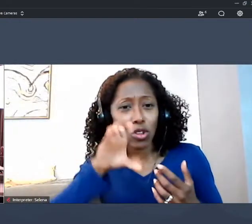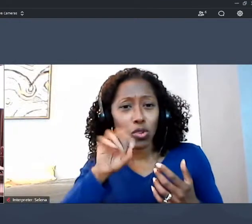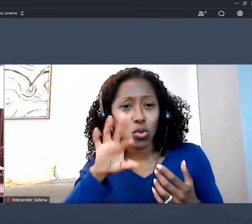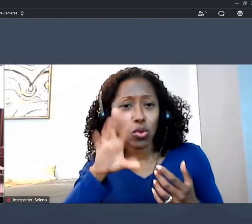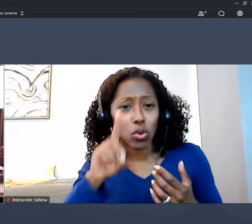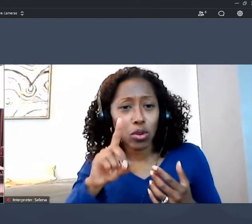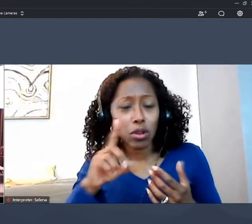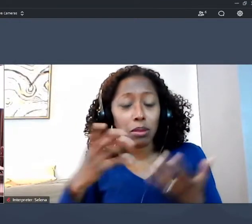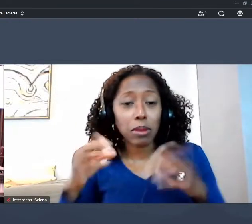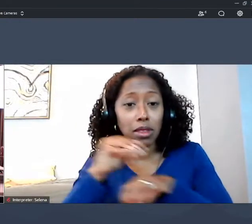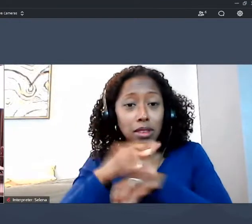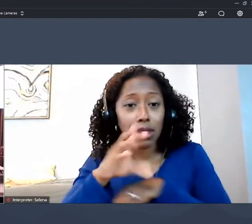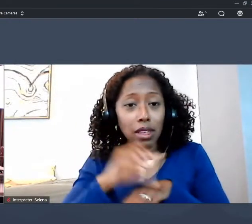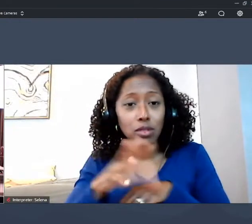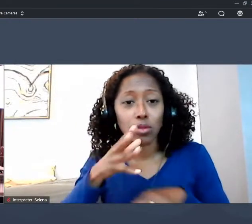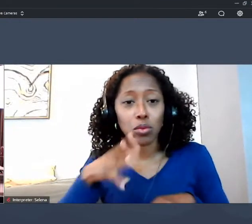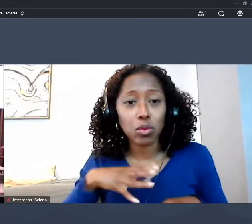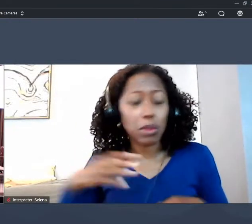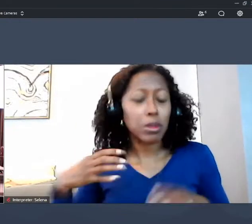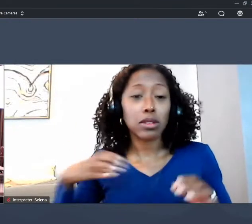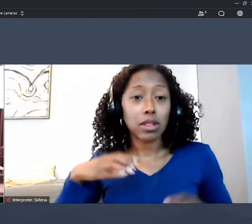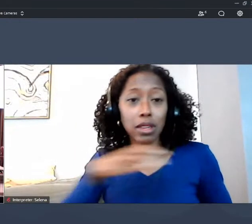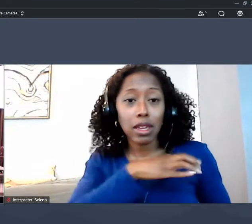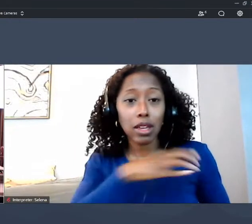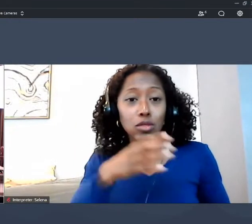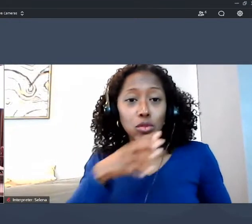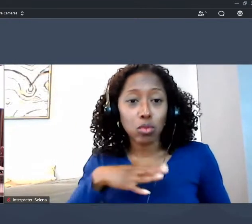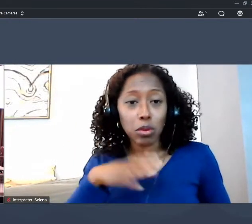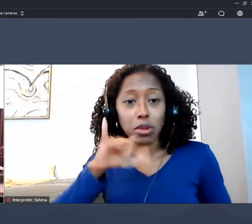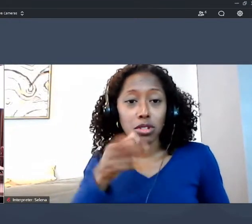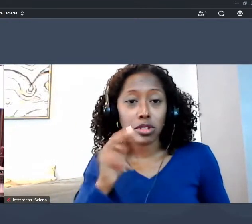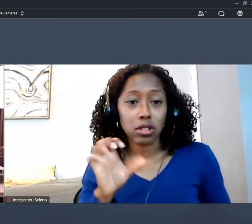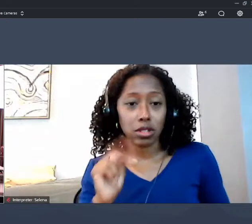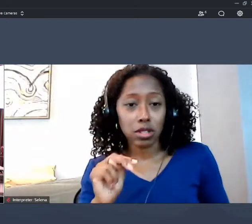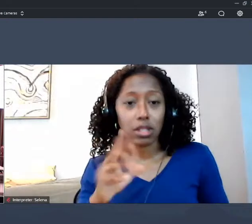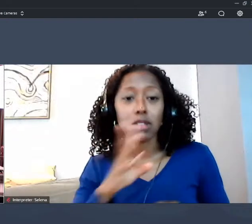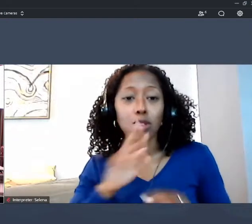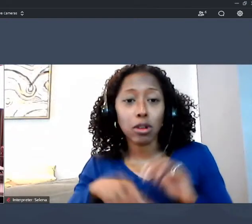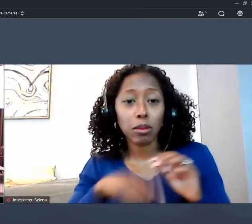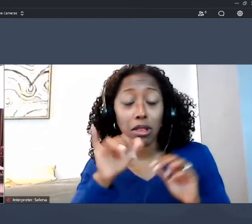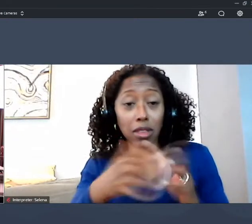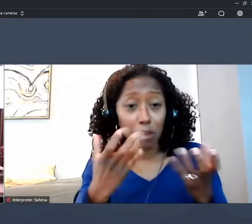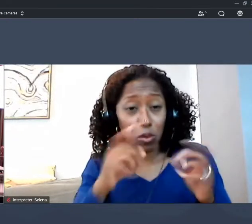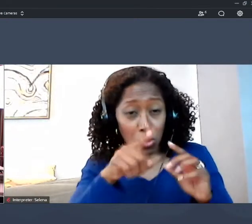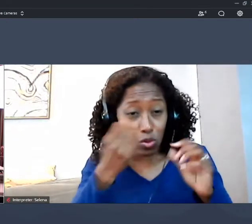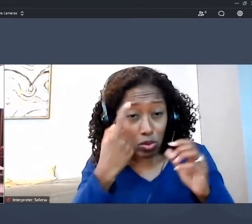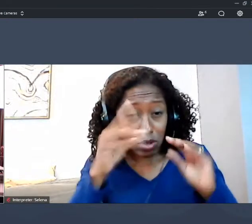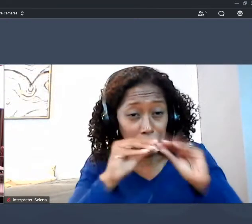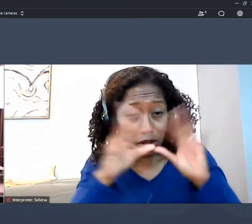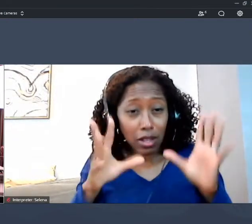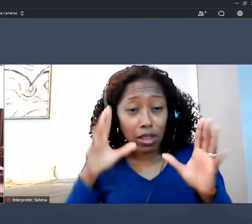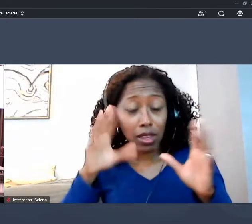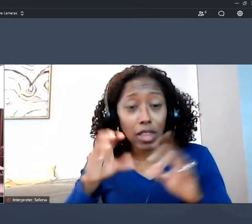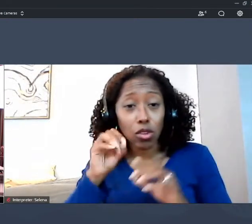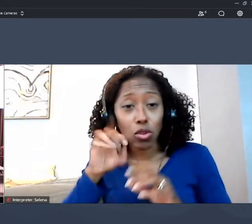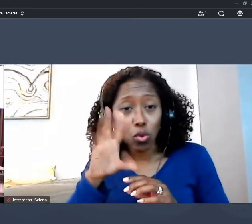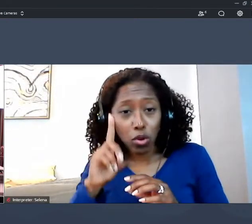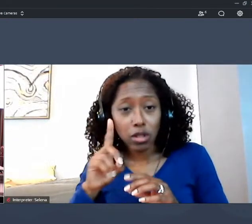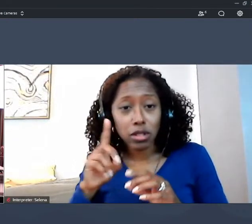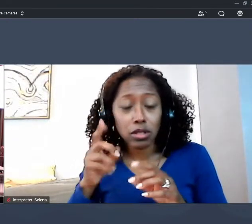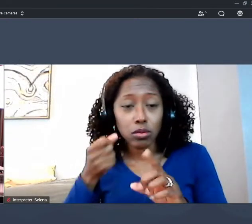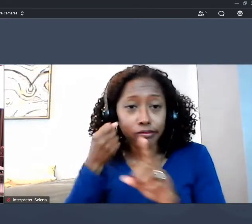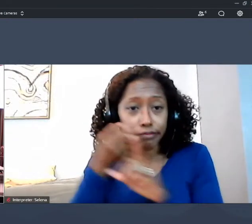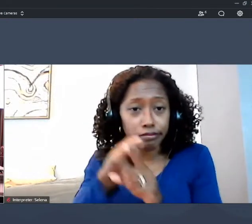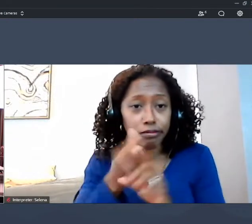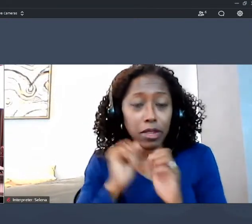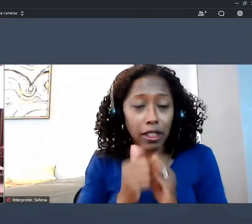Councilwoman Johnson can speak to that in the context of what her concern is. But I want you to understand what the impact of this ordinance really is. Thank you.